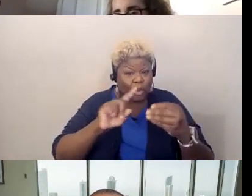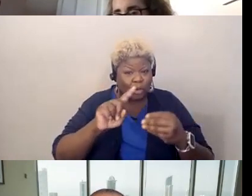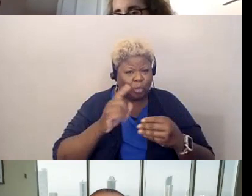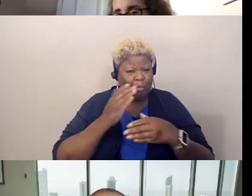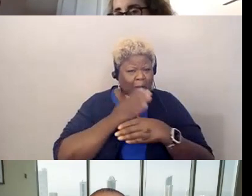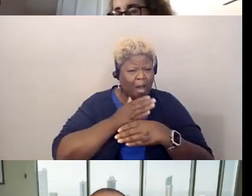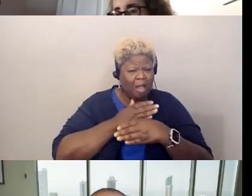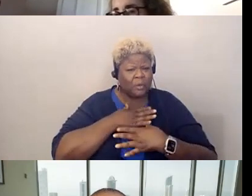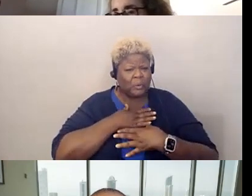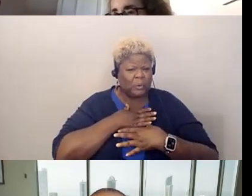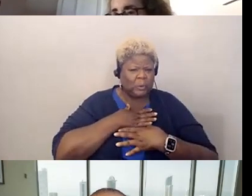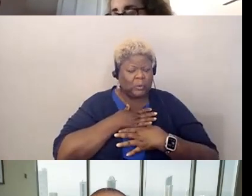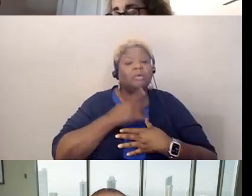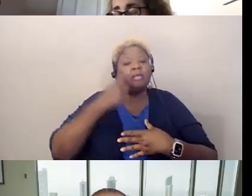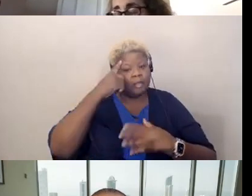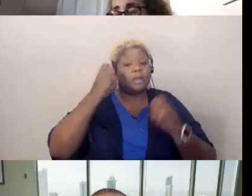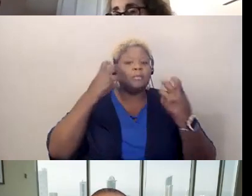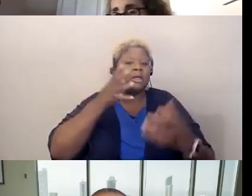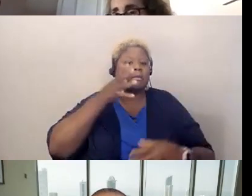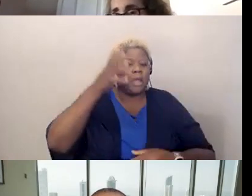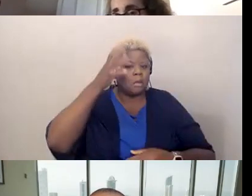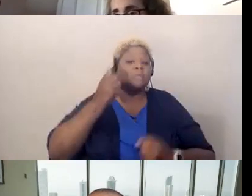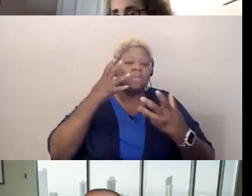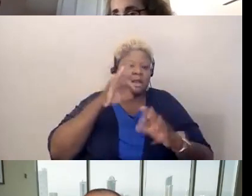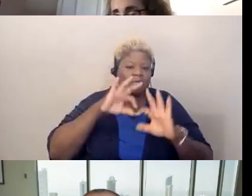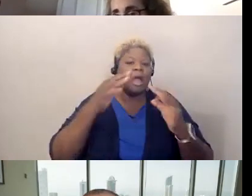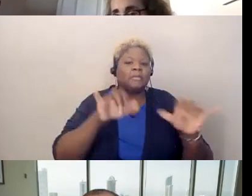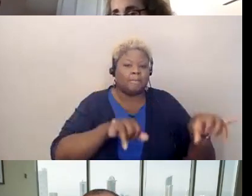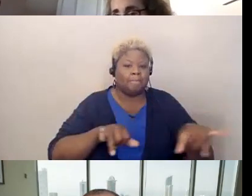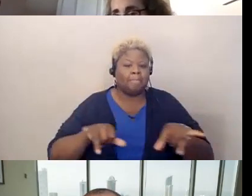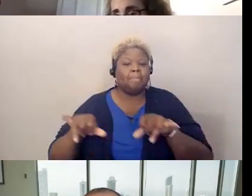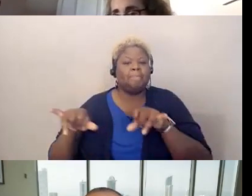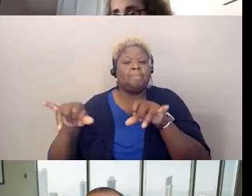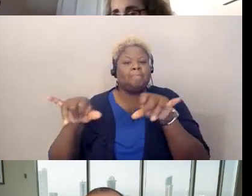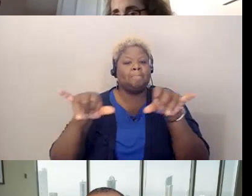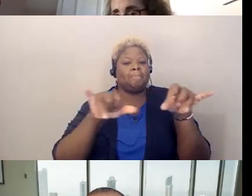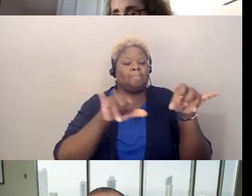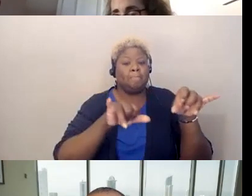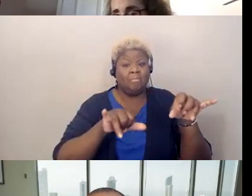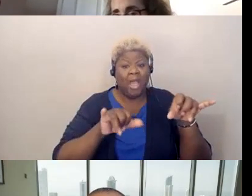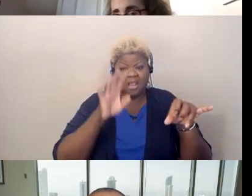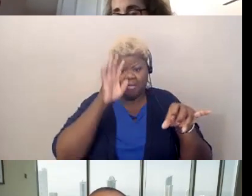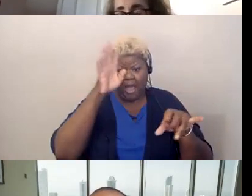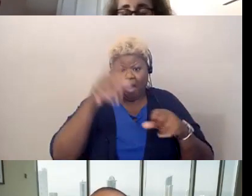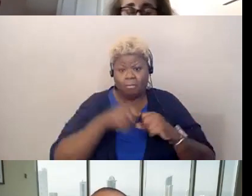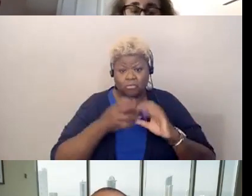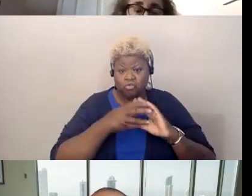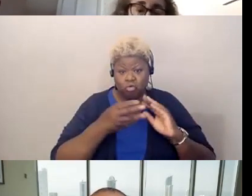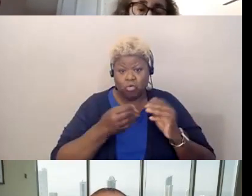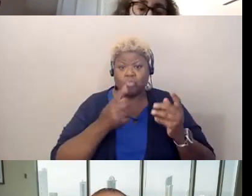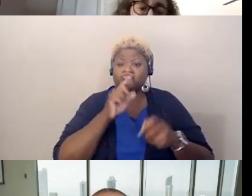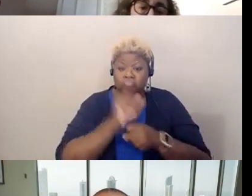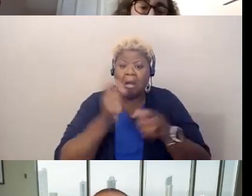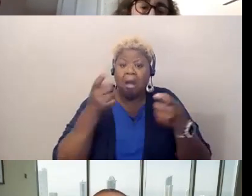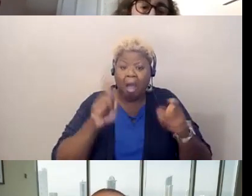the fact that many parents and family members, they have experiences. This isn't a hypothetical. And for some of those families,